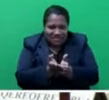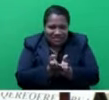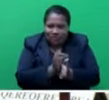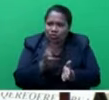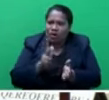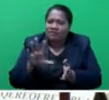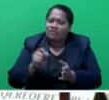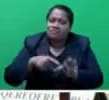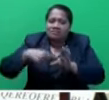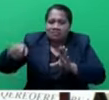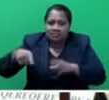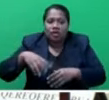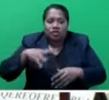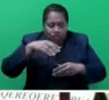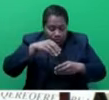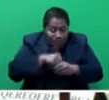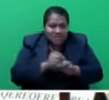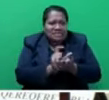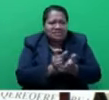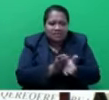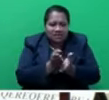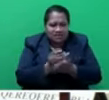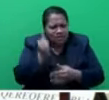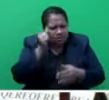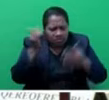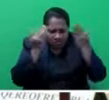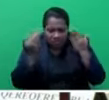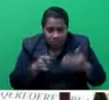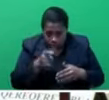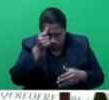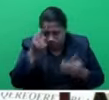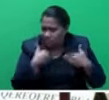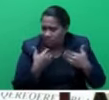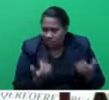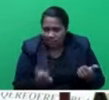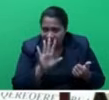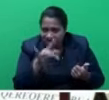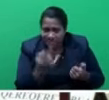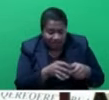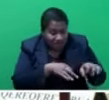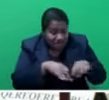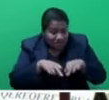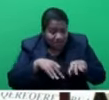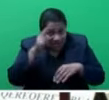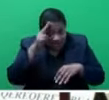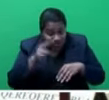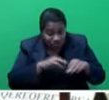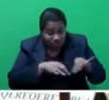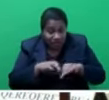Mr. Speaker, you would know very well yourself, that the planning office, the National Planning